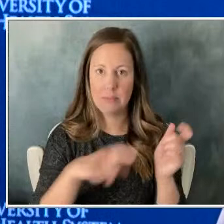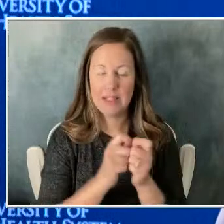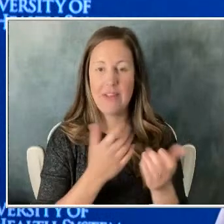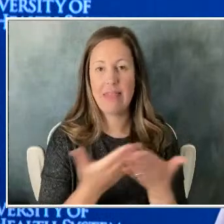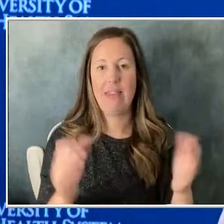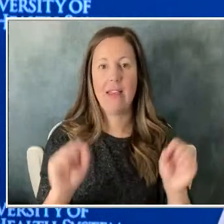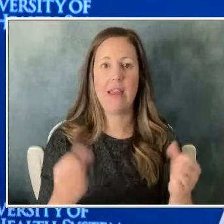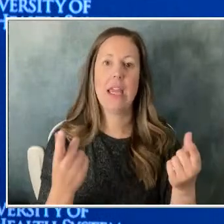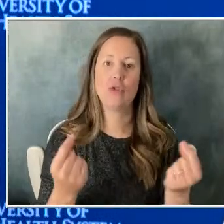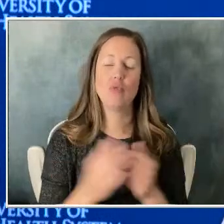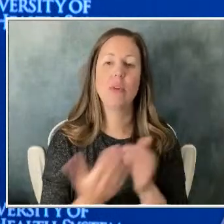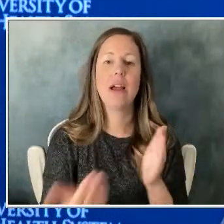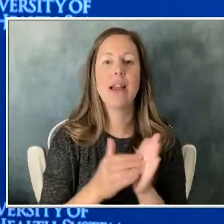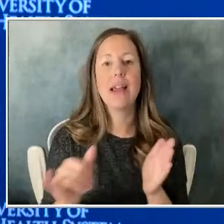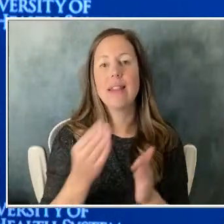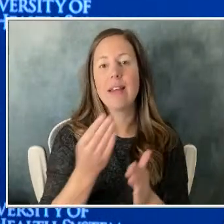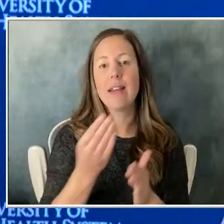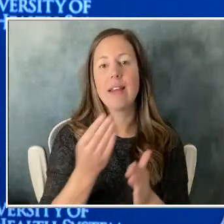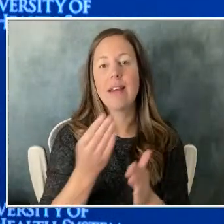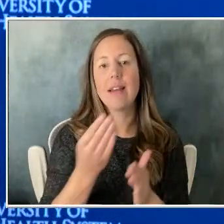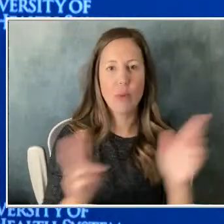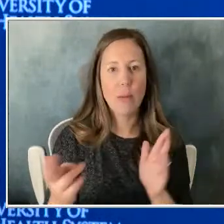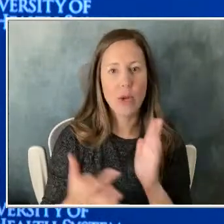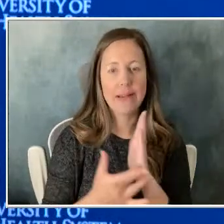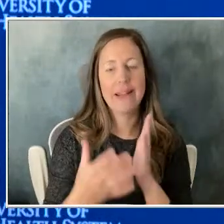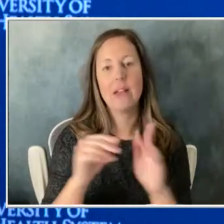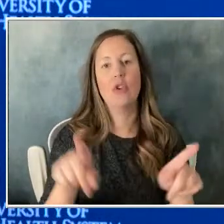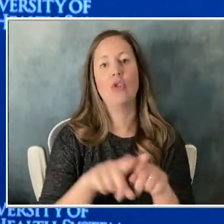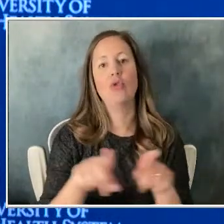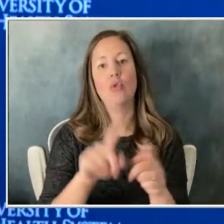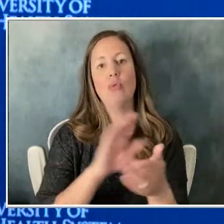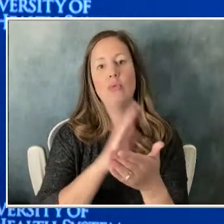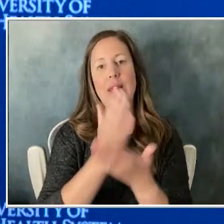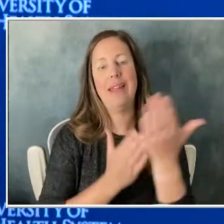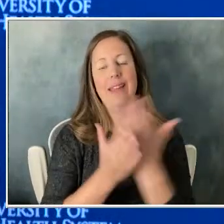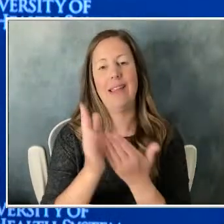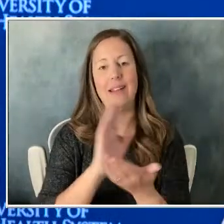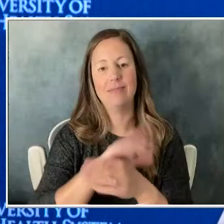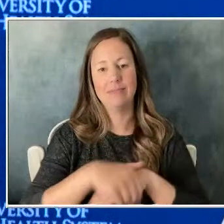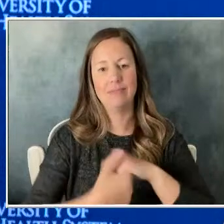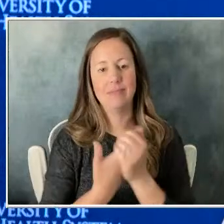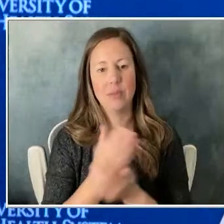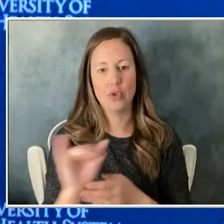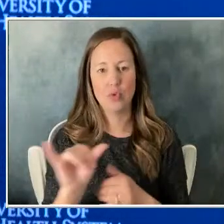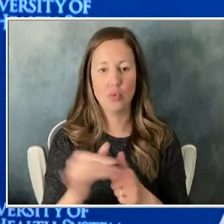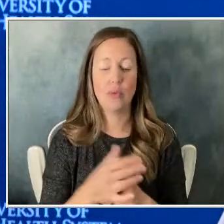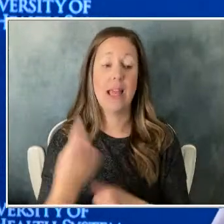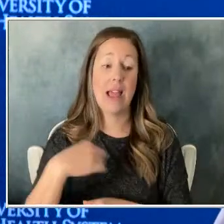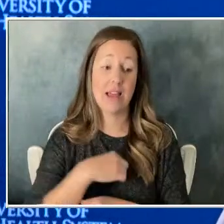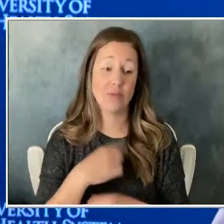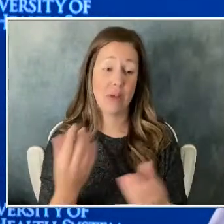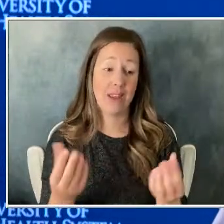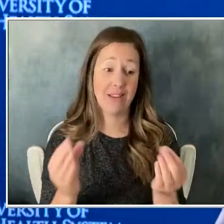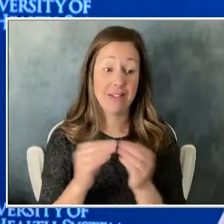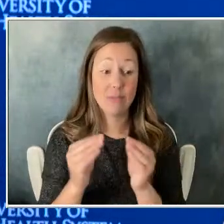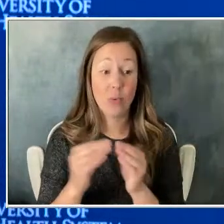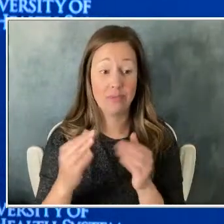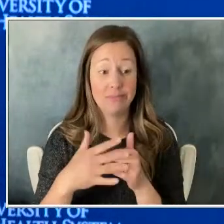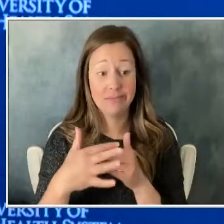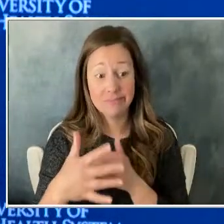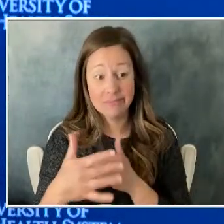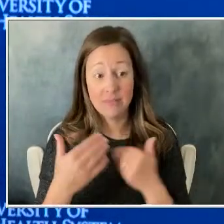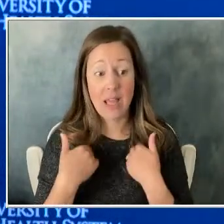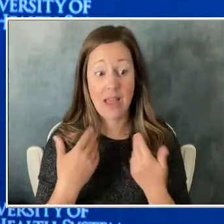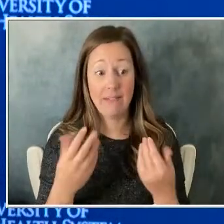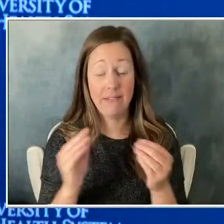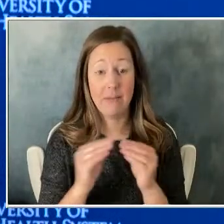food preparation techniques, but also hand hygiene. And as we move further into this and we have more